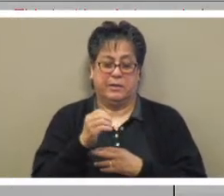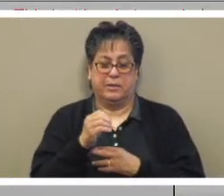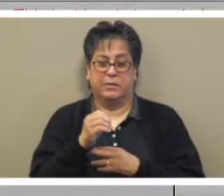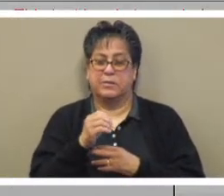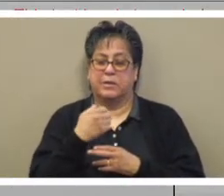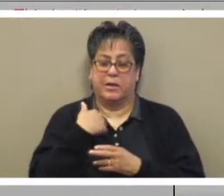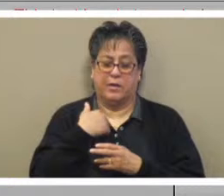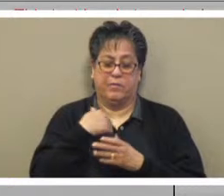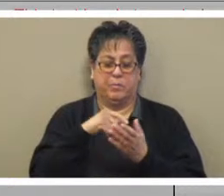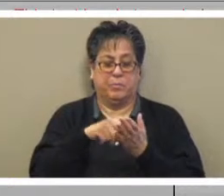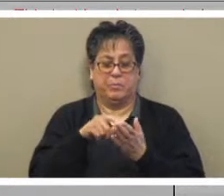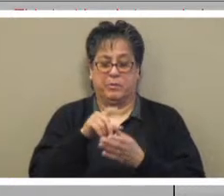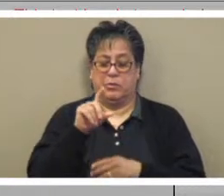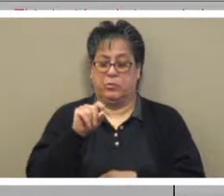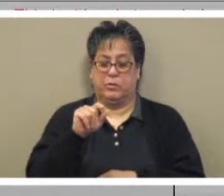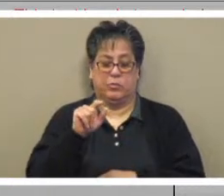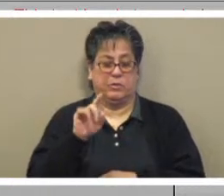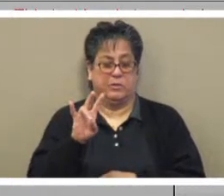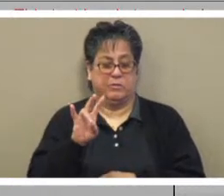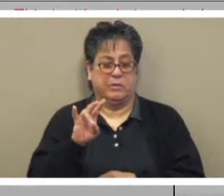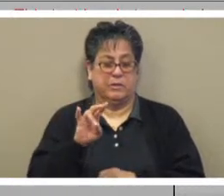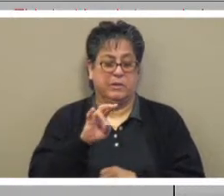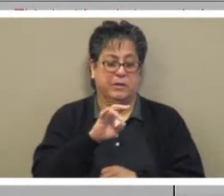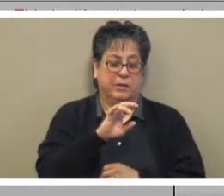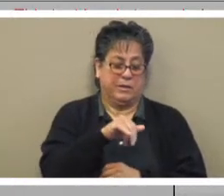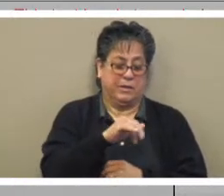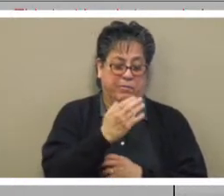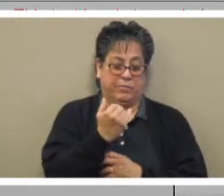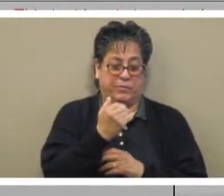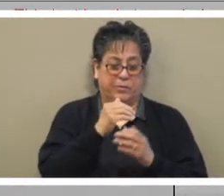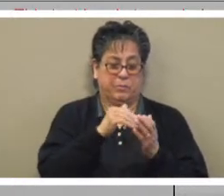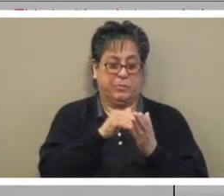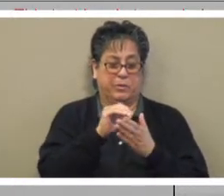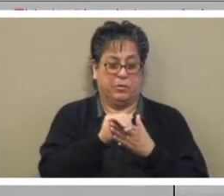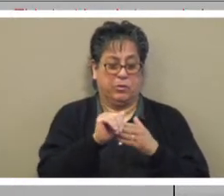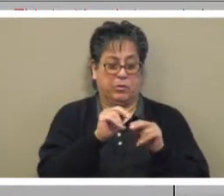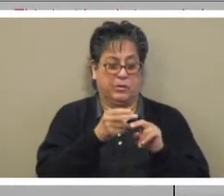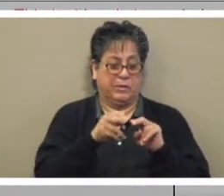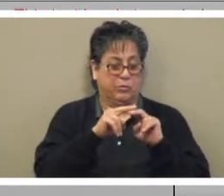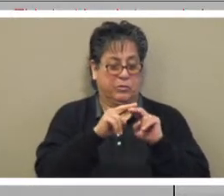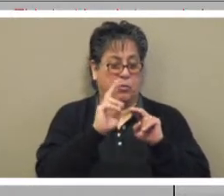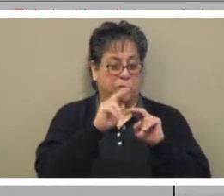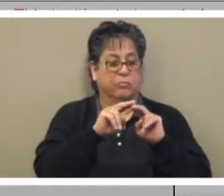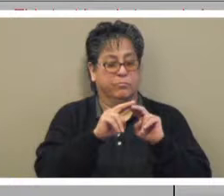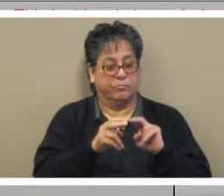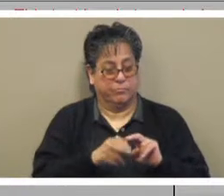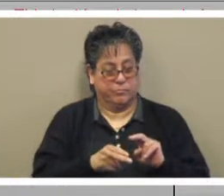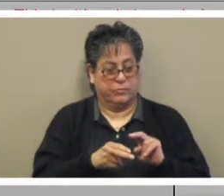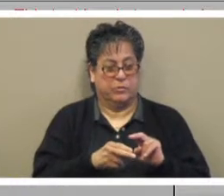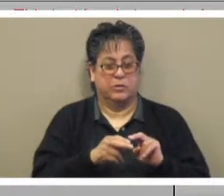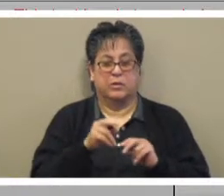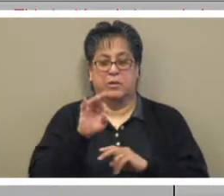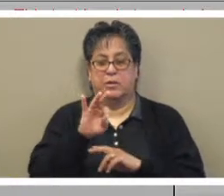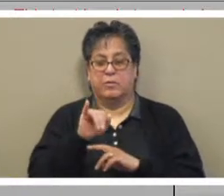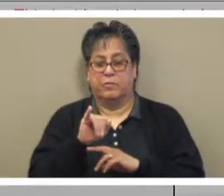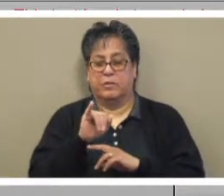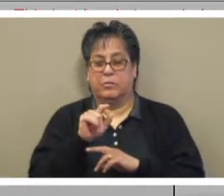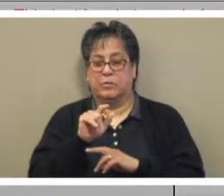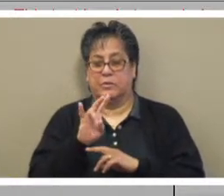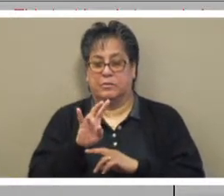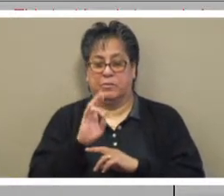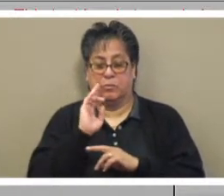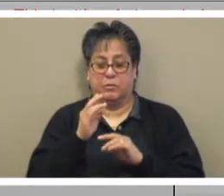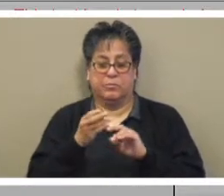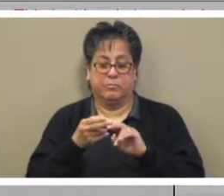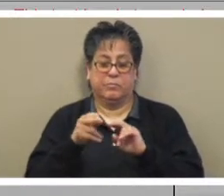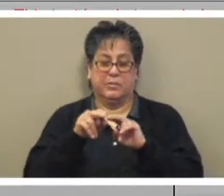payment in FY27. And so what that would do is that bring that $15 million increase down to about a $9 million increase in FY27.